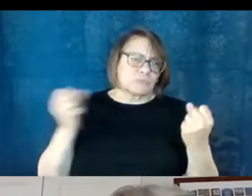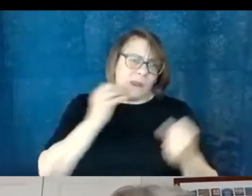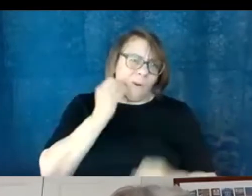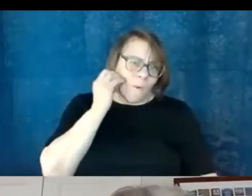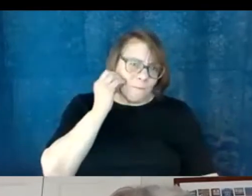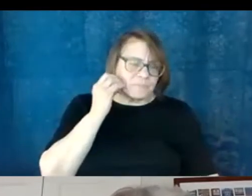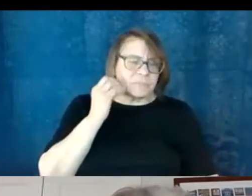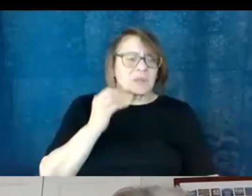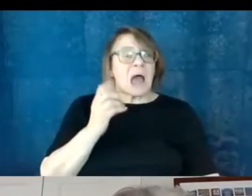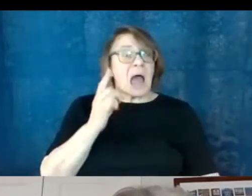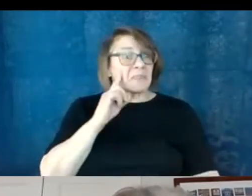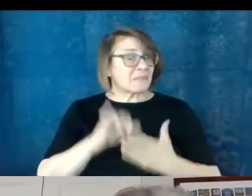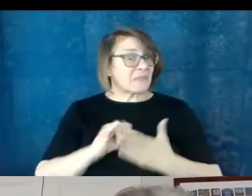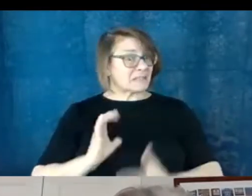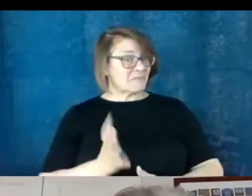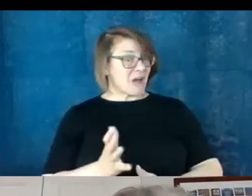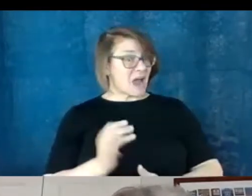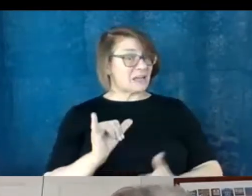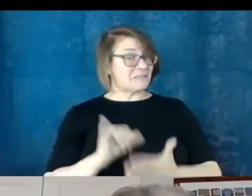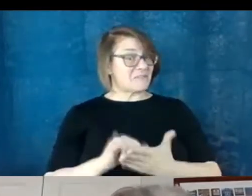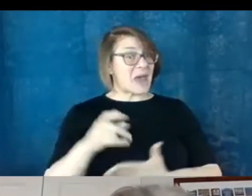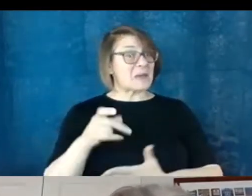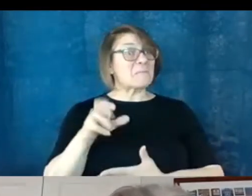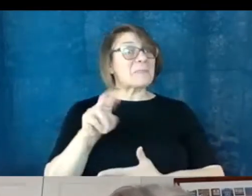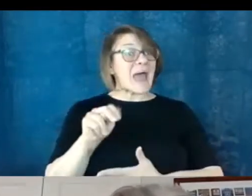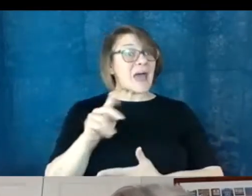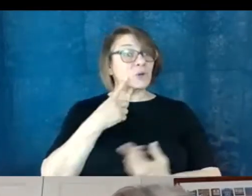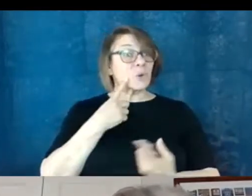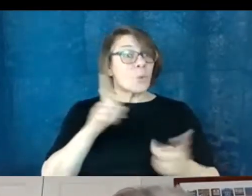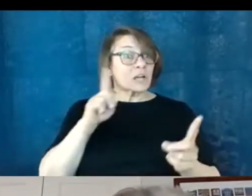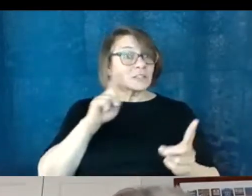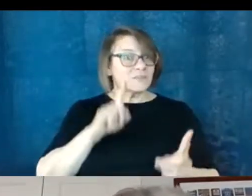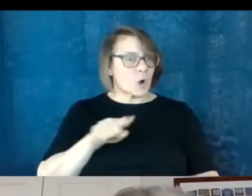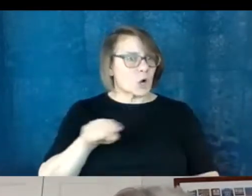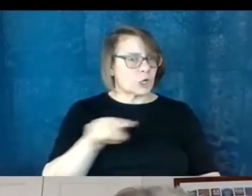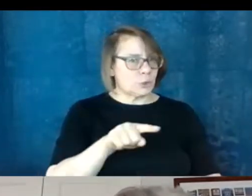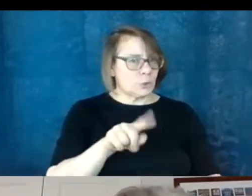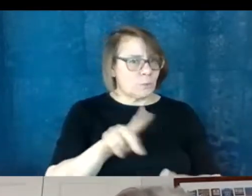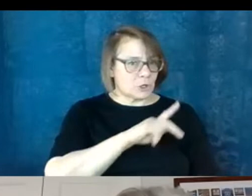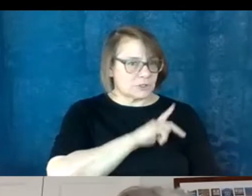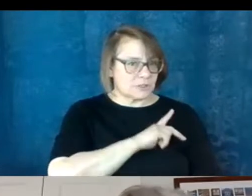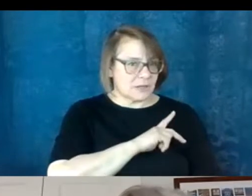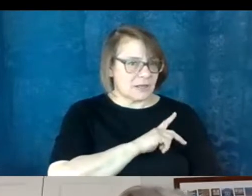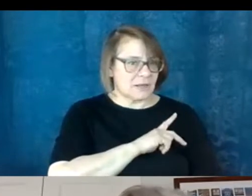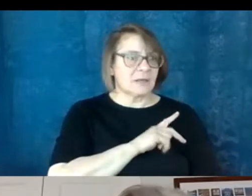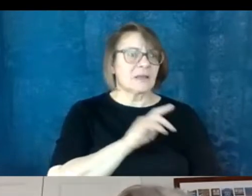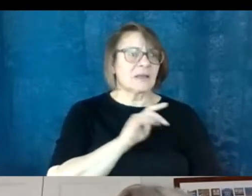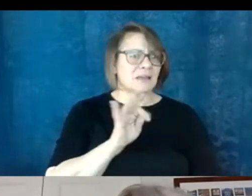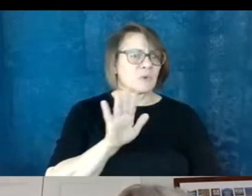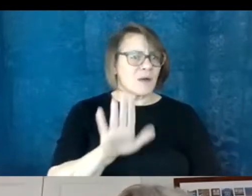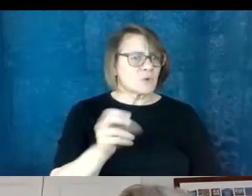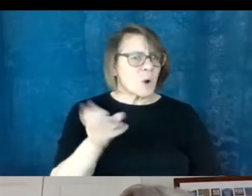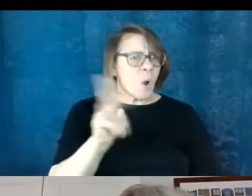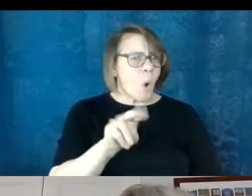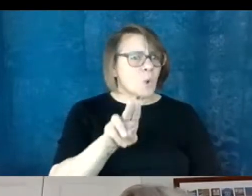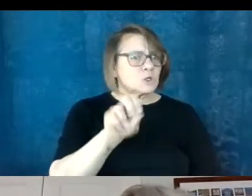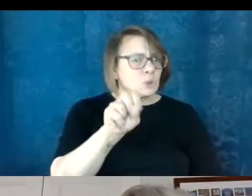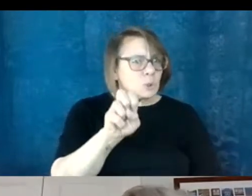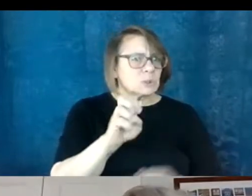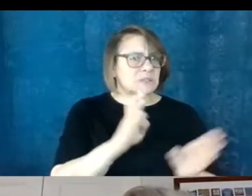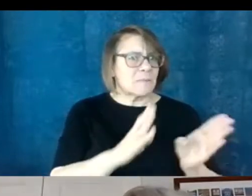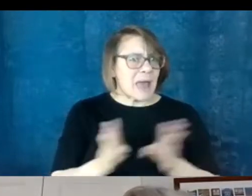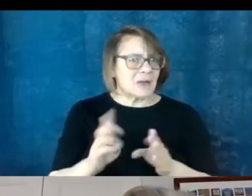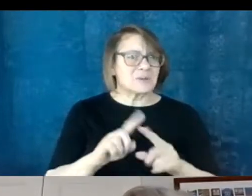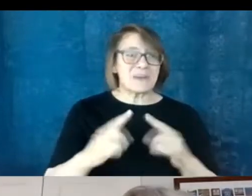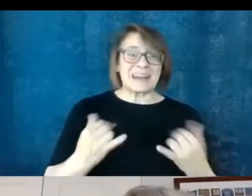think that that's fine if that's a pattern that works for you personally, if you have your own use pattern, but things have changed now that we're at home a